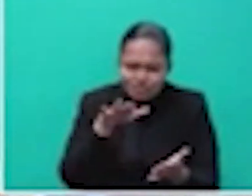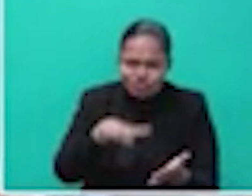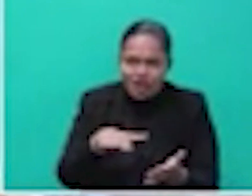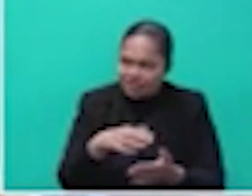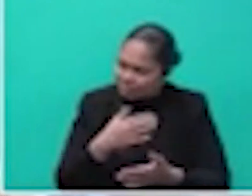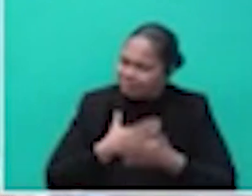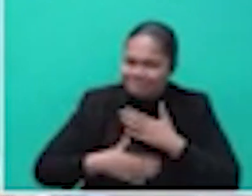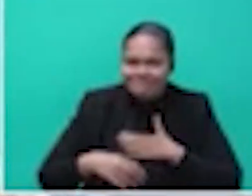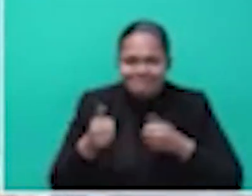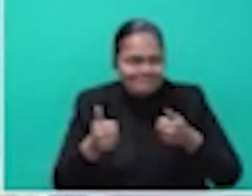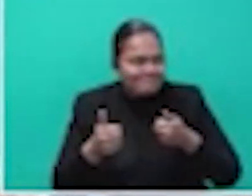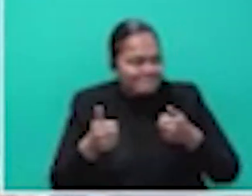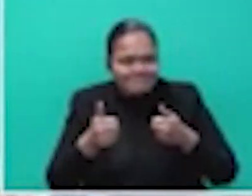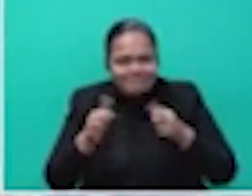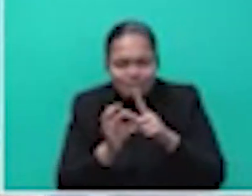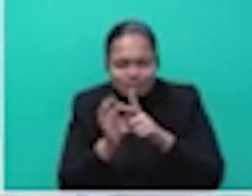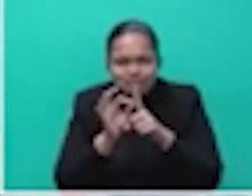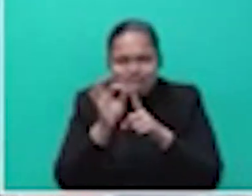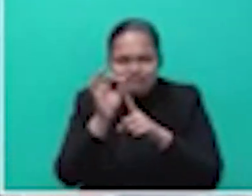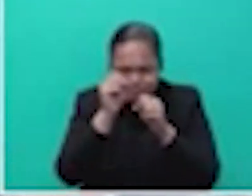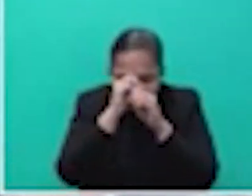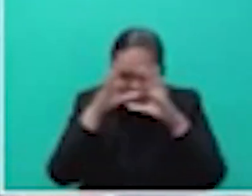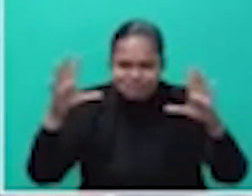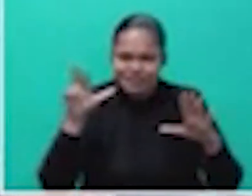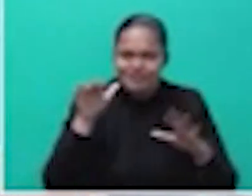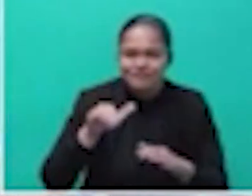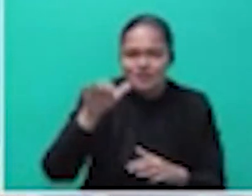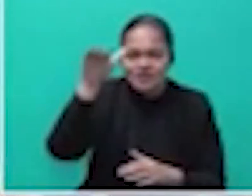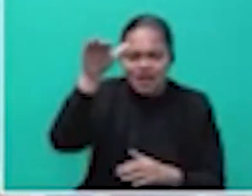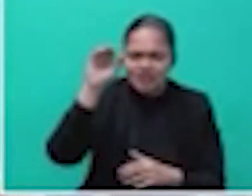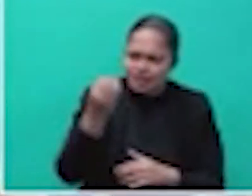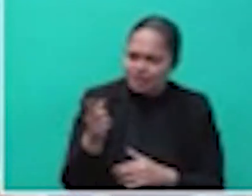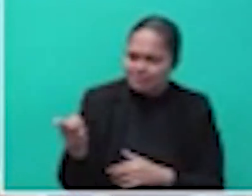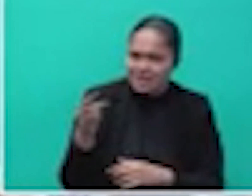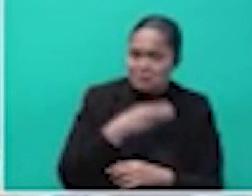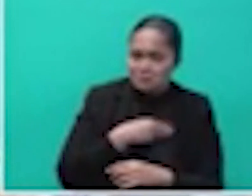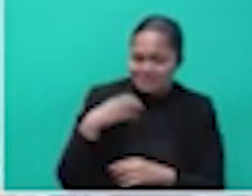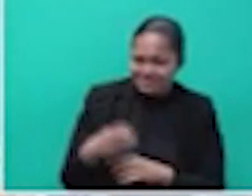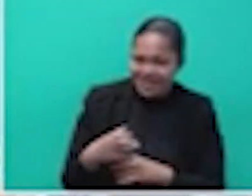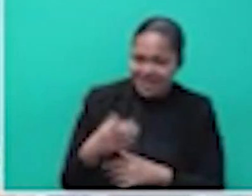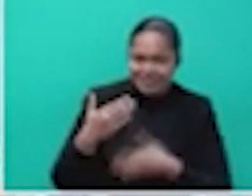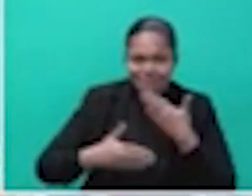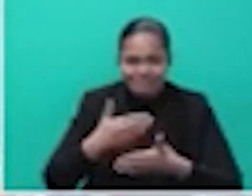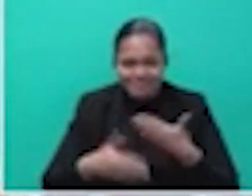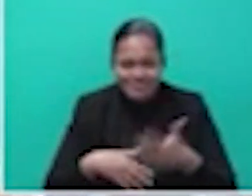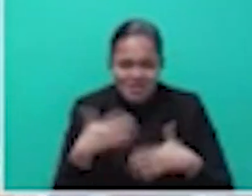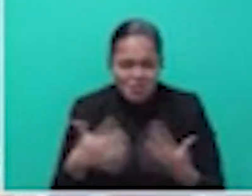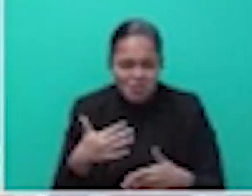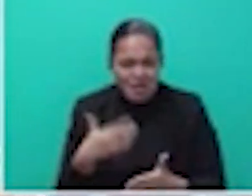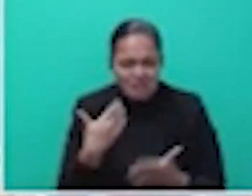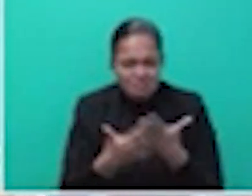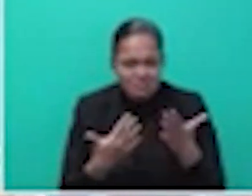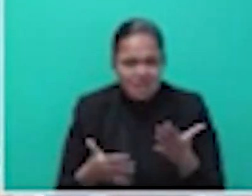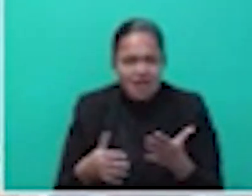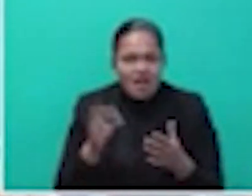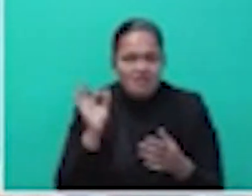child. And that future, as has been explained by the Honourable Minister, in the ideology behind the petals of the